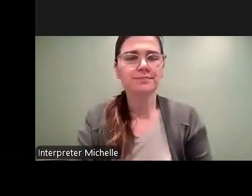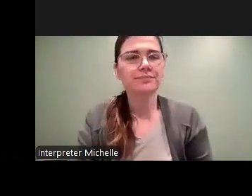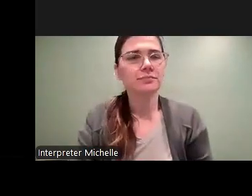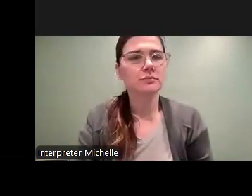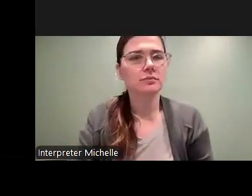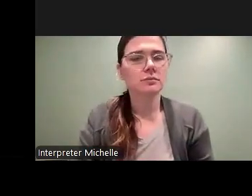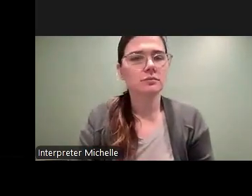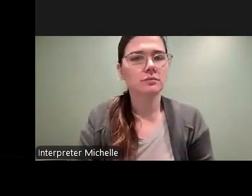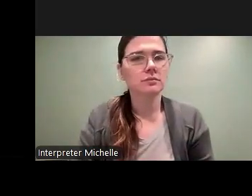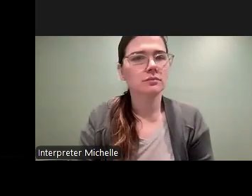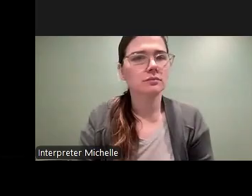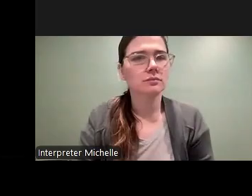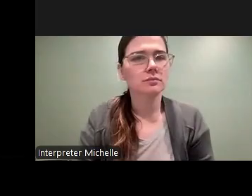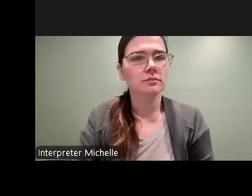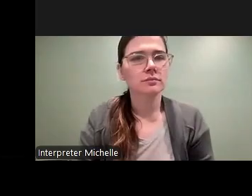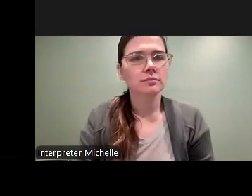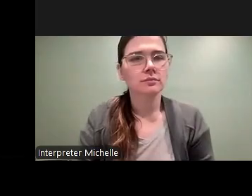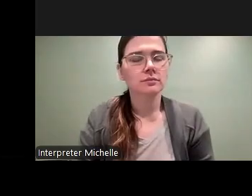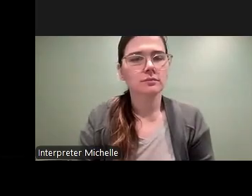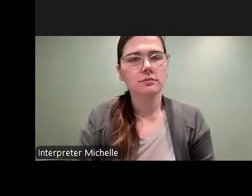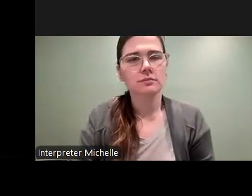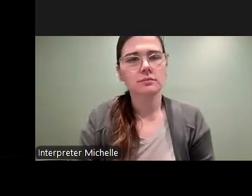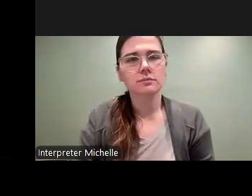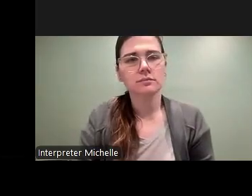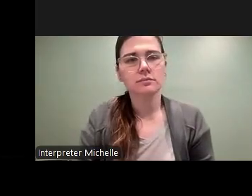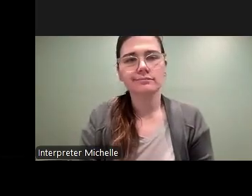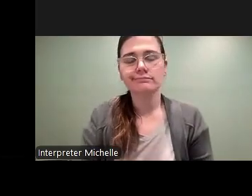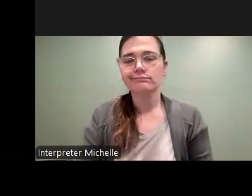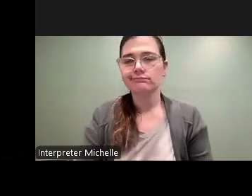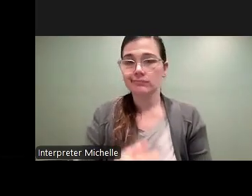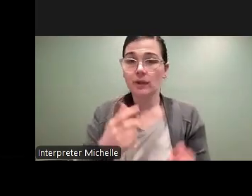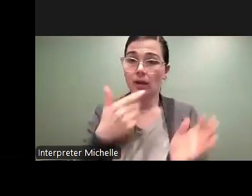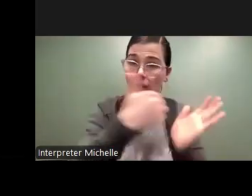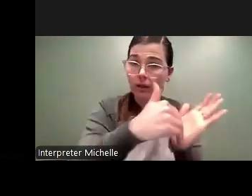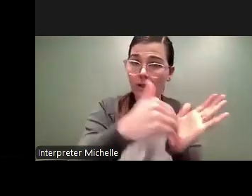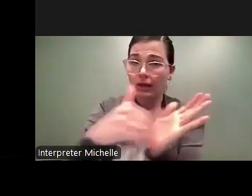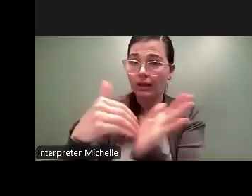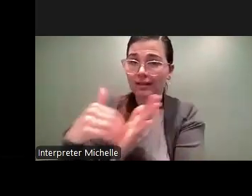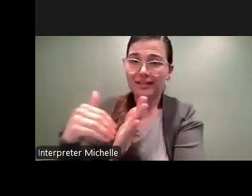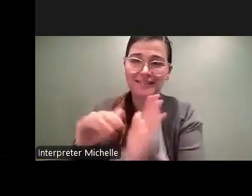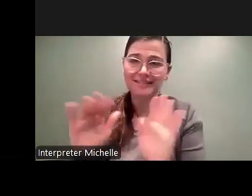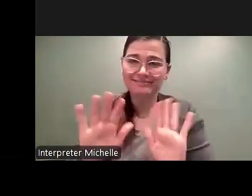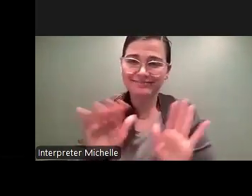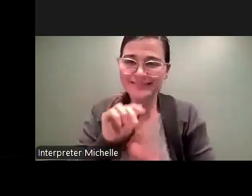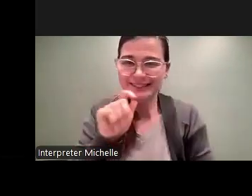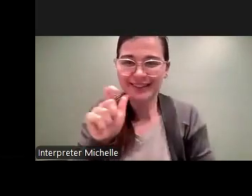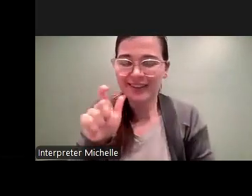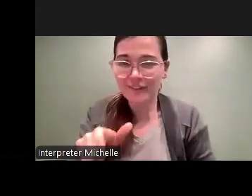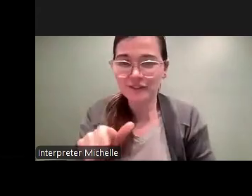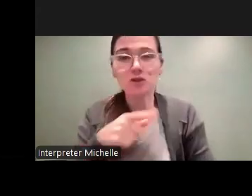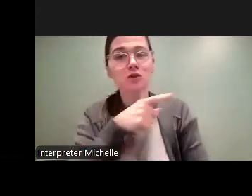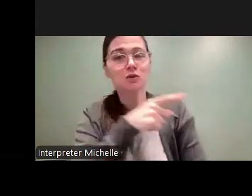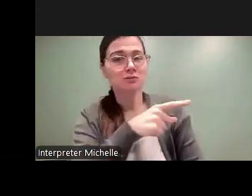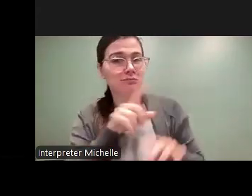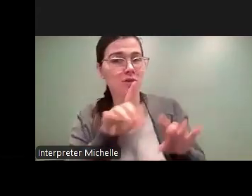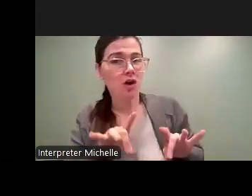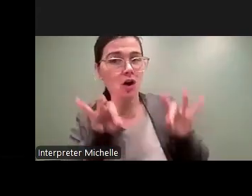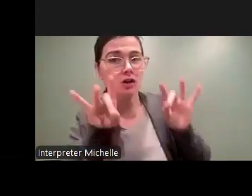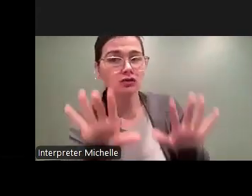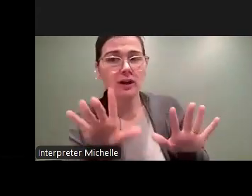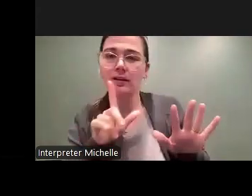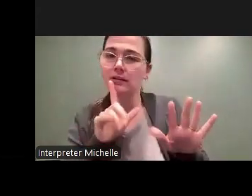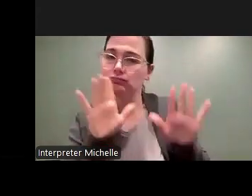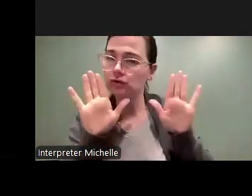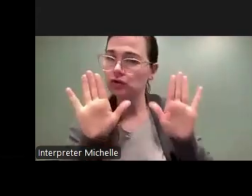And there's really no reason to reinvent the wheel. Australia is a great user case if you want to see how a